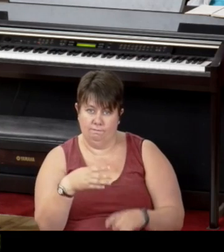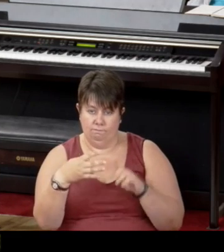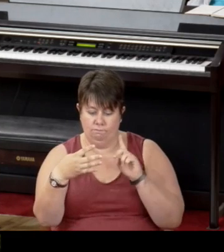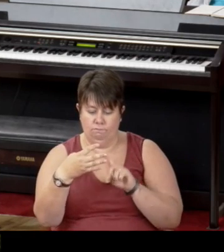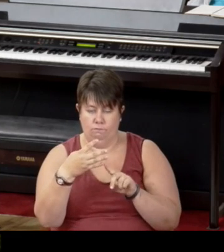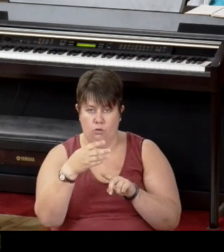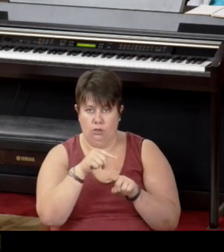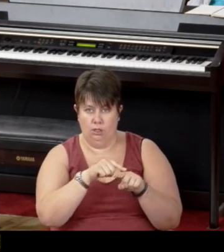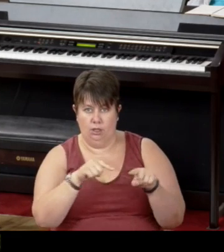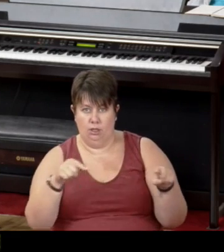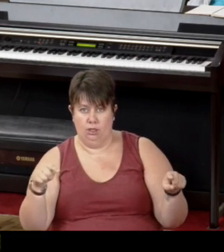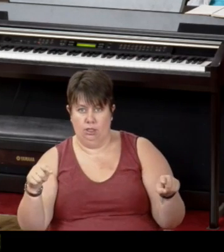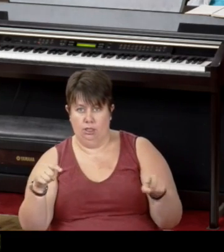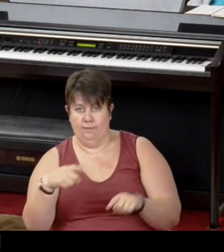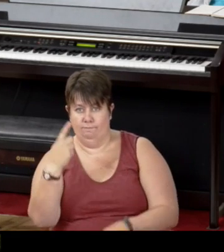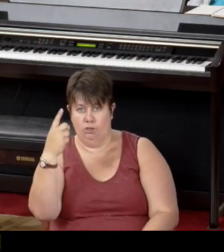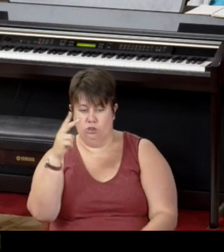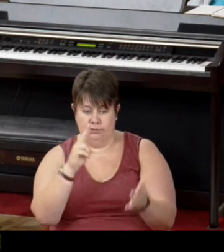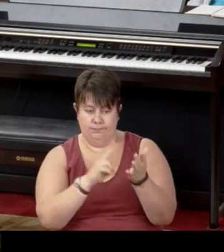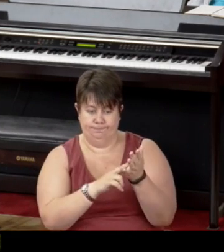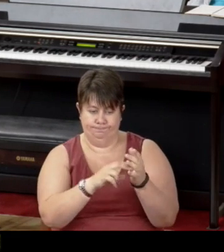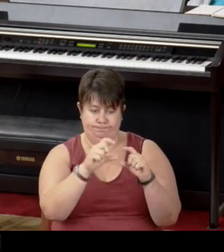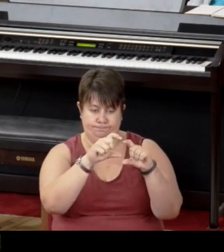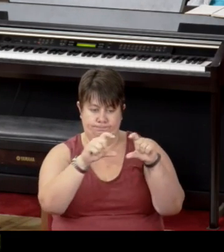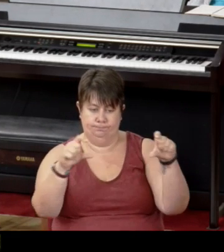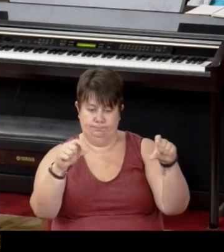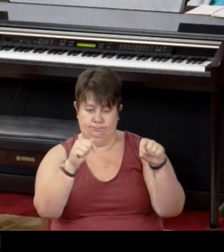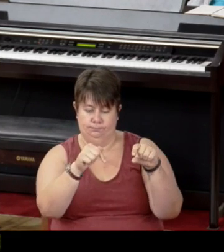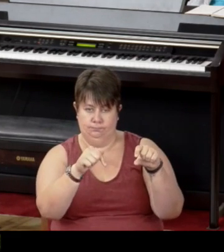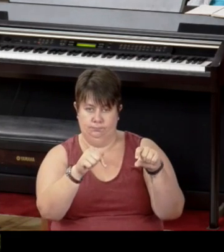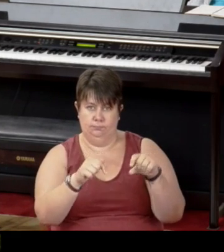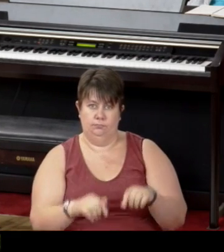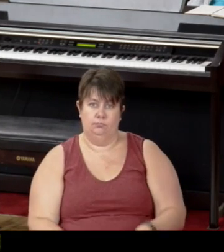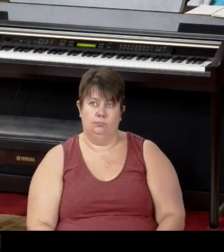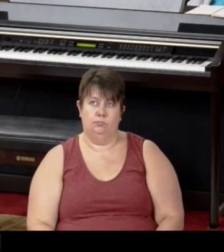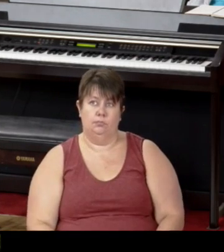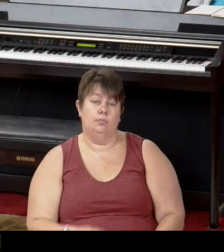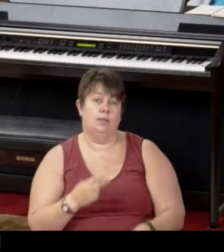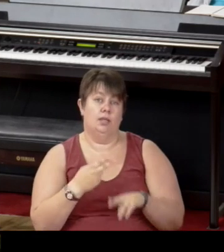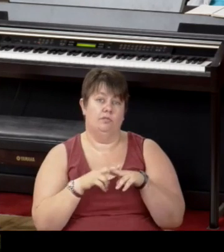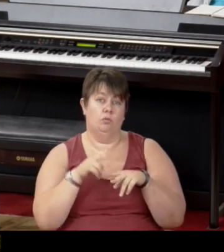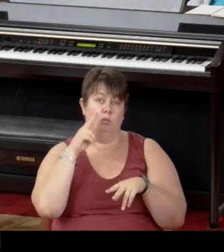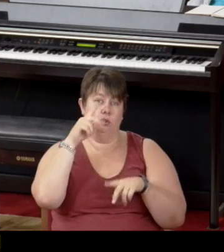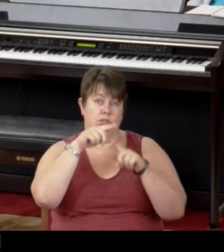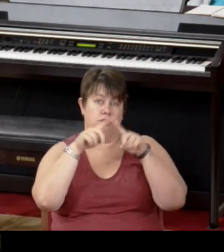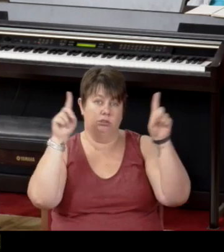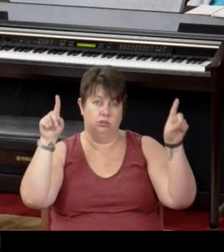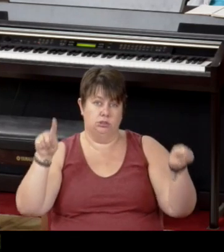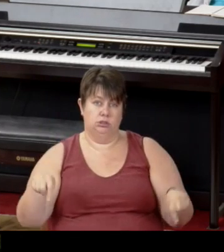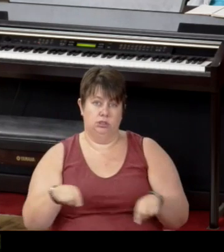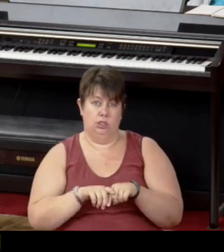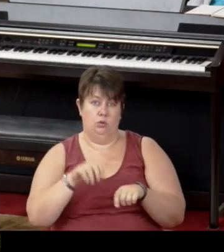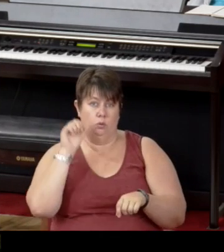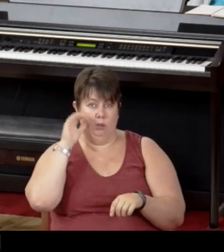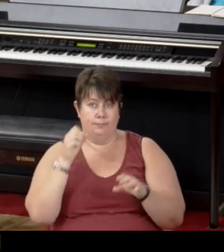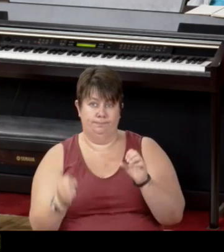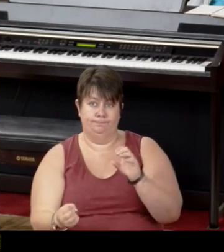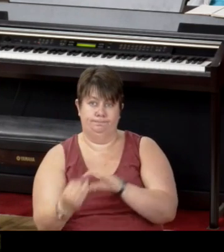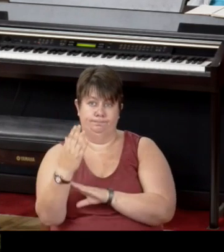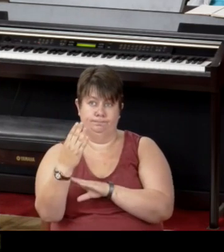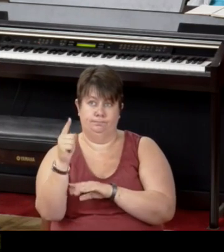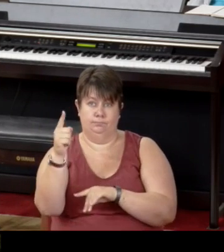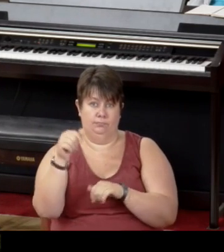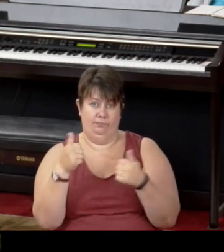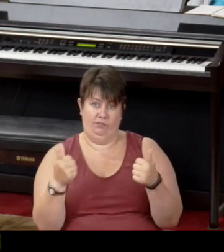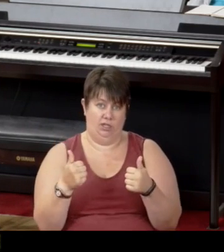line of the first verse. If you're watching on the screens, though, that has been corrected. I think it should be fired her vision, tried